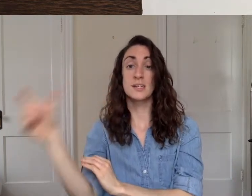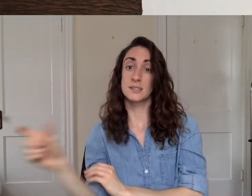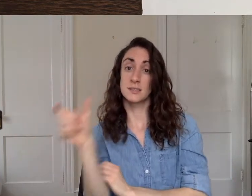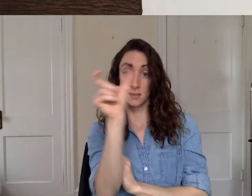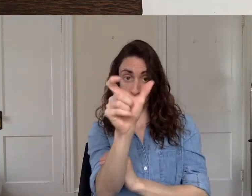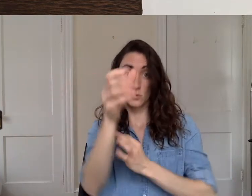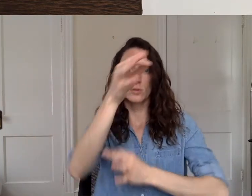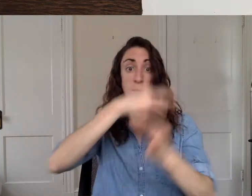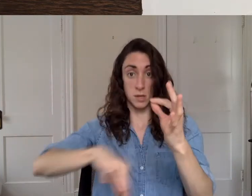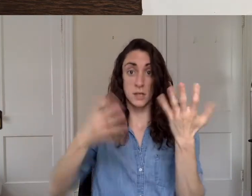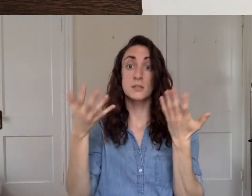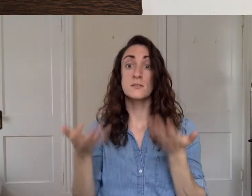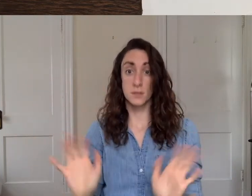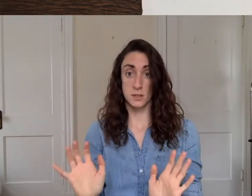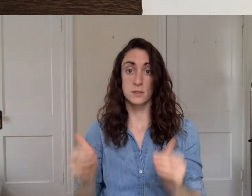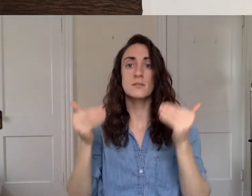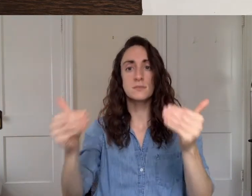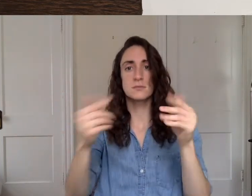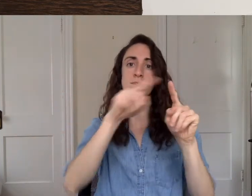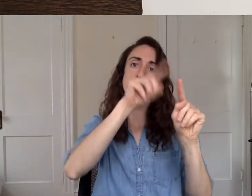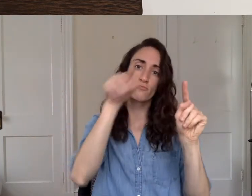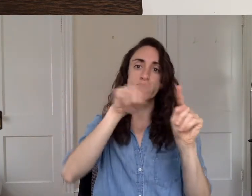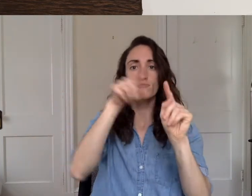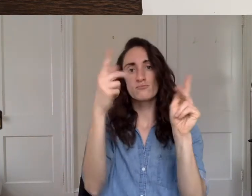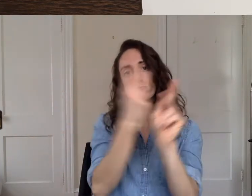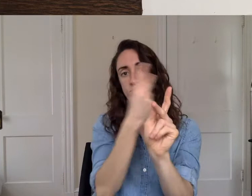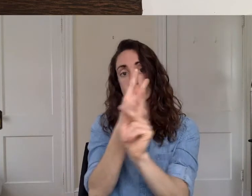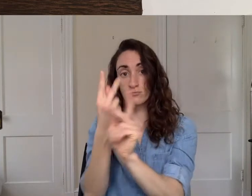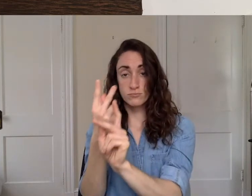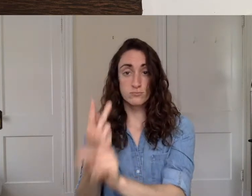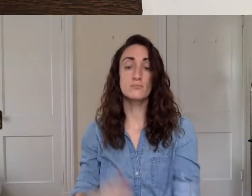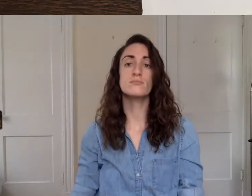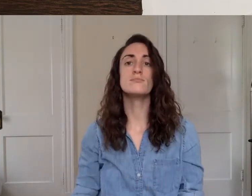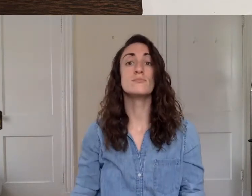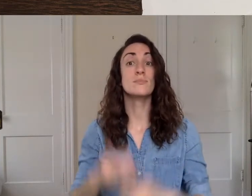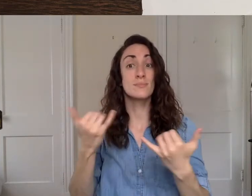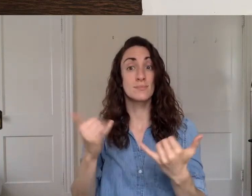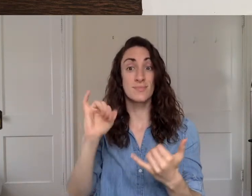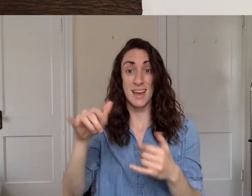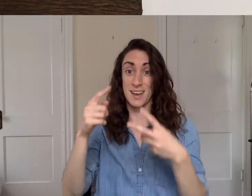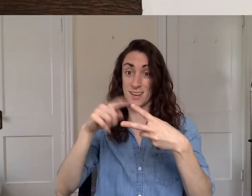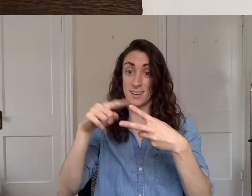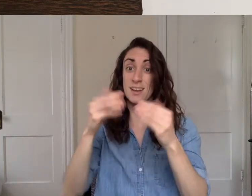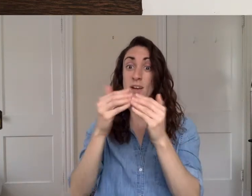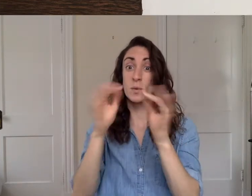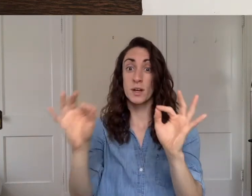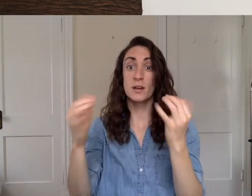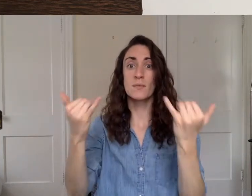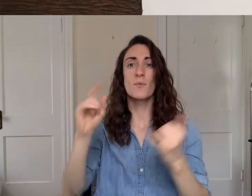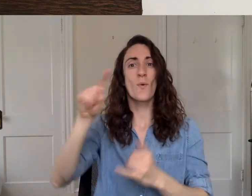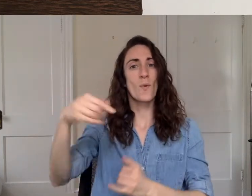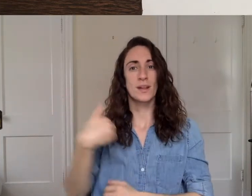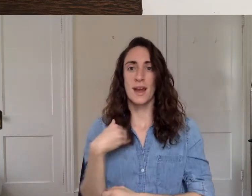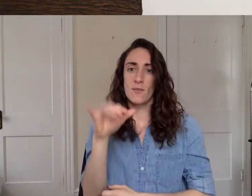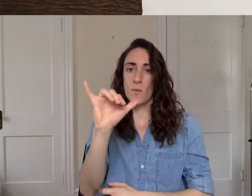After we do that, we can go ahead and just distribute and use algebra to solve this now single variable equation for